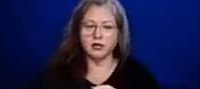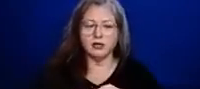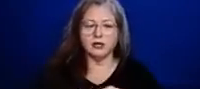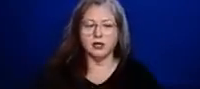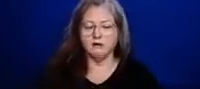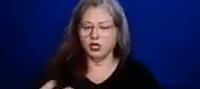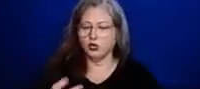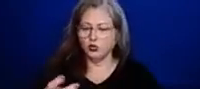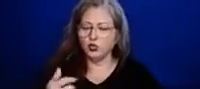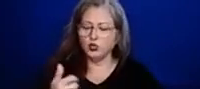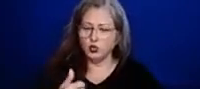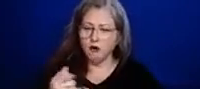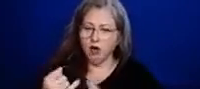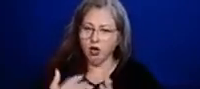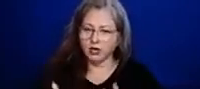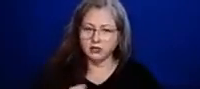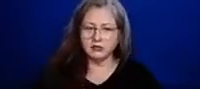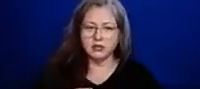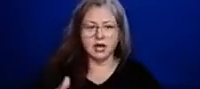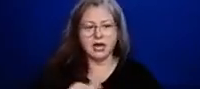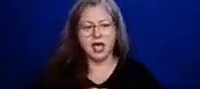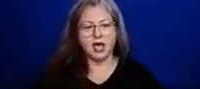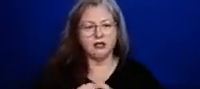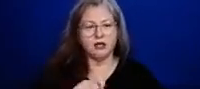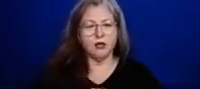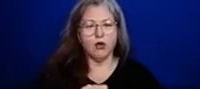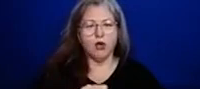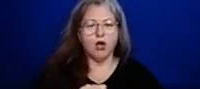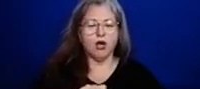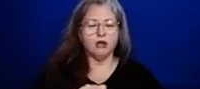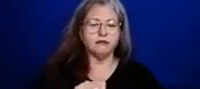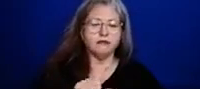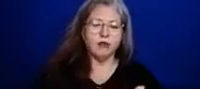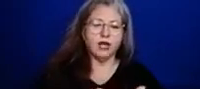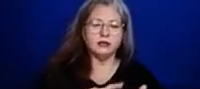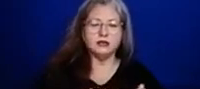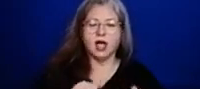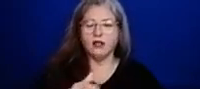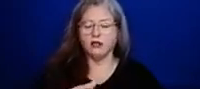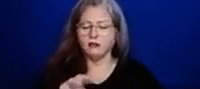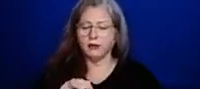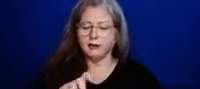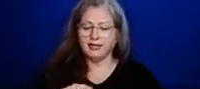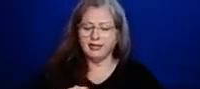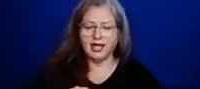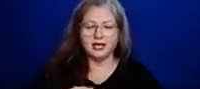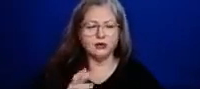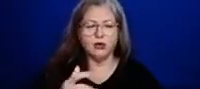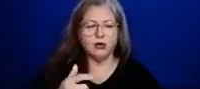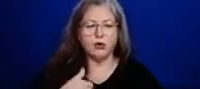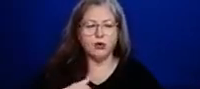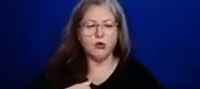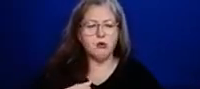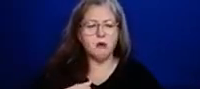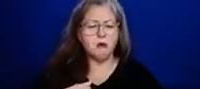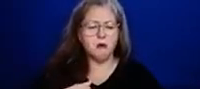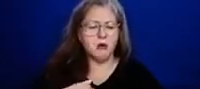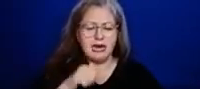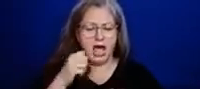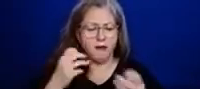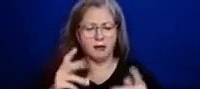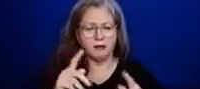Two of them are artists, another one is on press, the other one is on media. We are not too many, but we